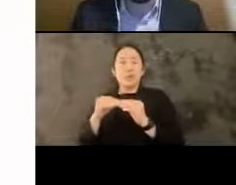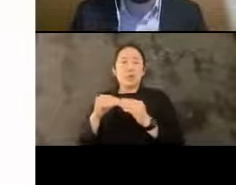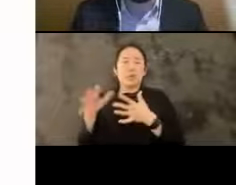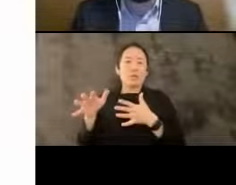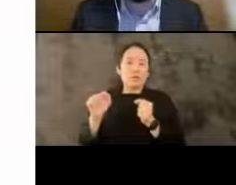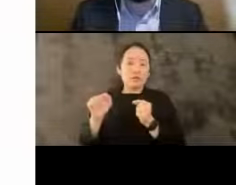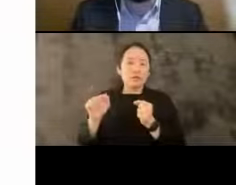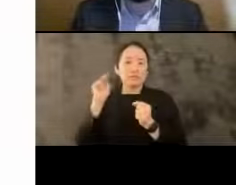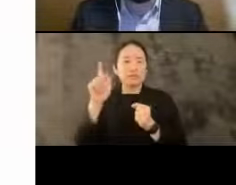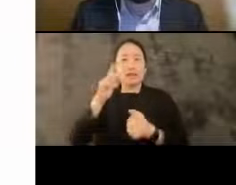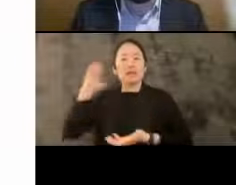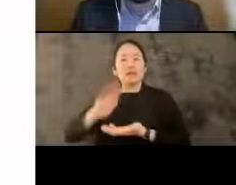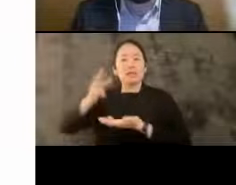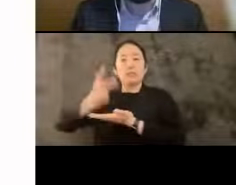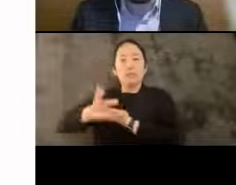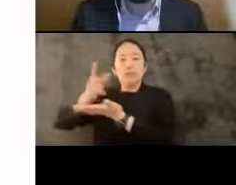So,